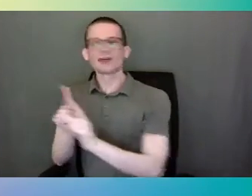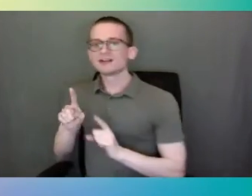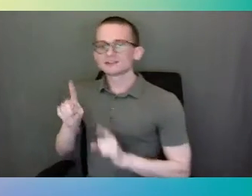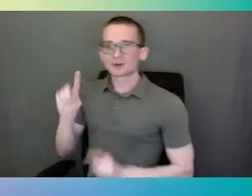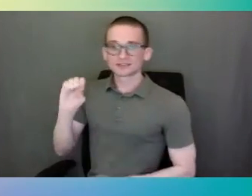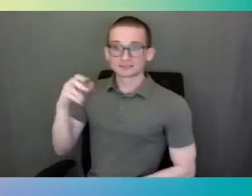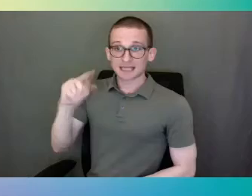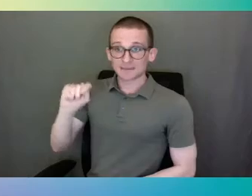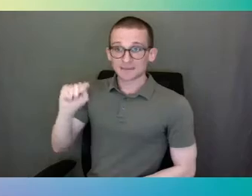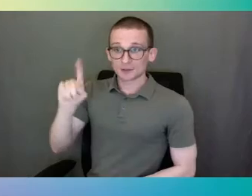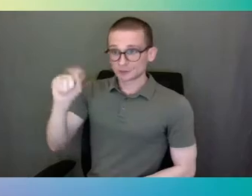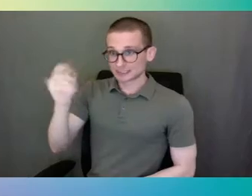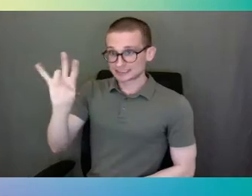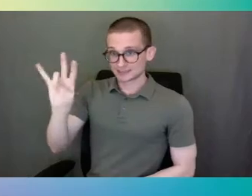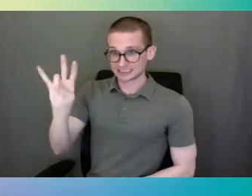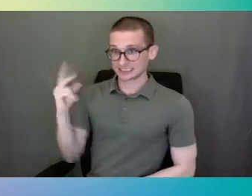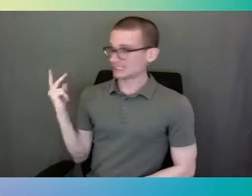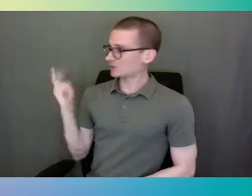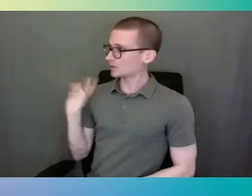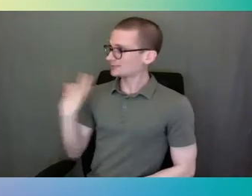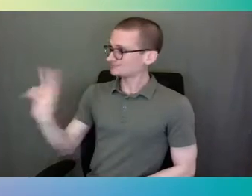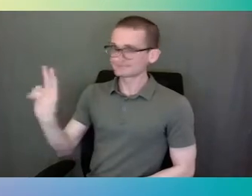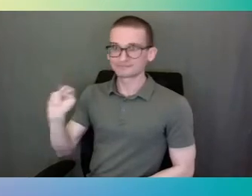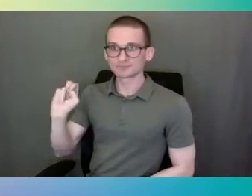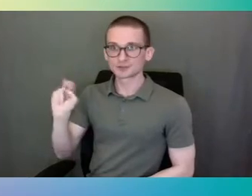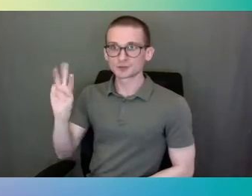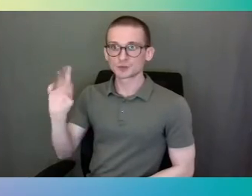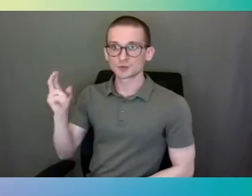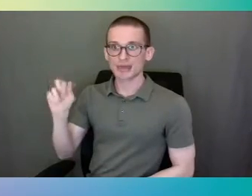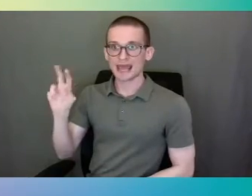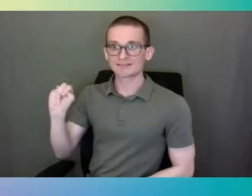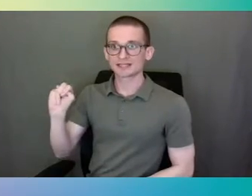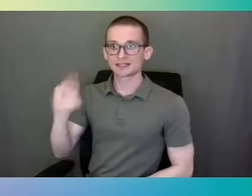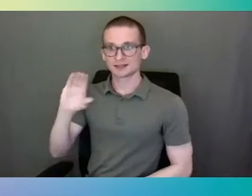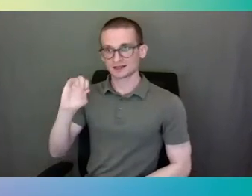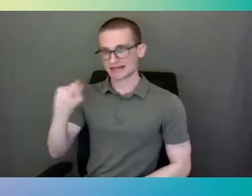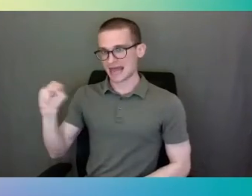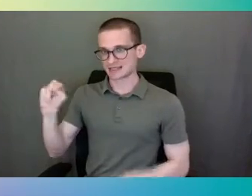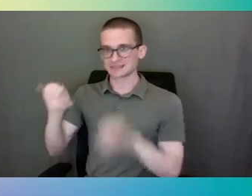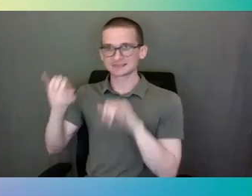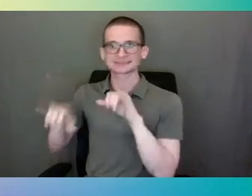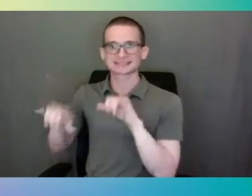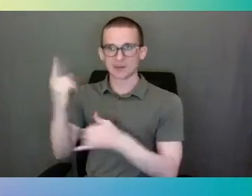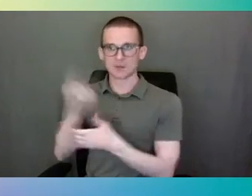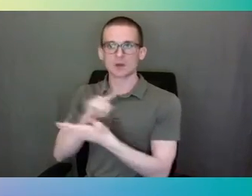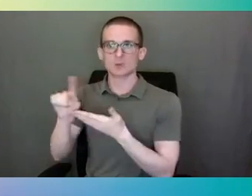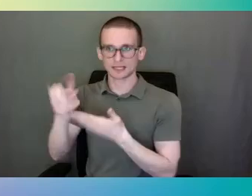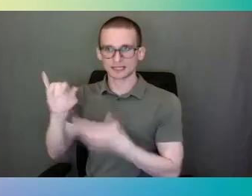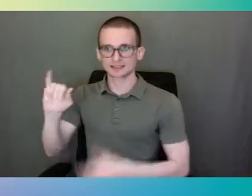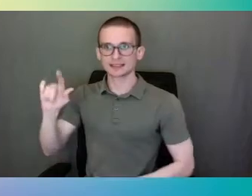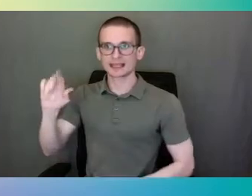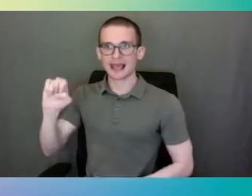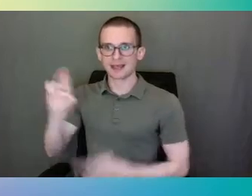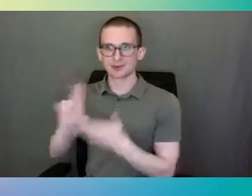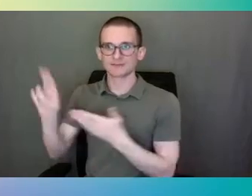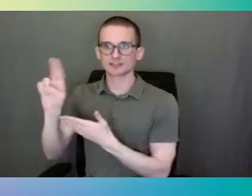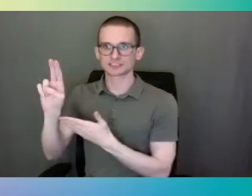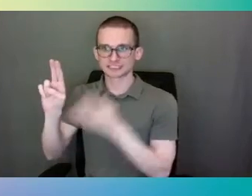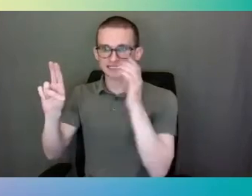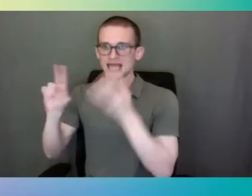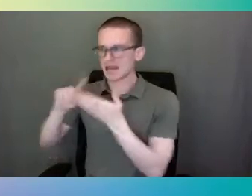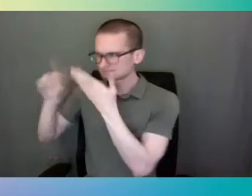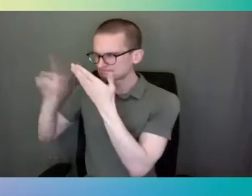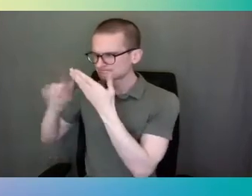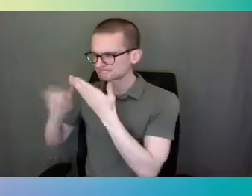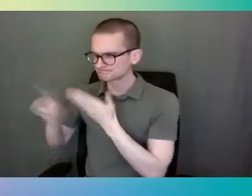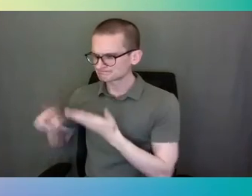2017, we ventured to New Haven, Connecticut for 1 week at Yale University and dug. And I can remember on day one,